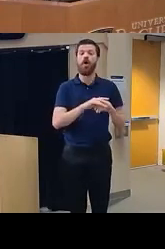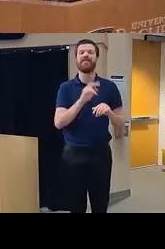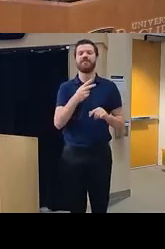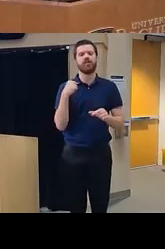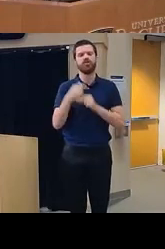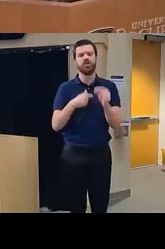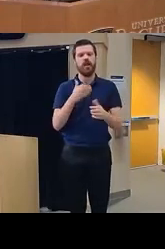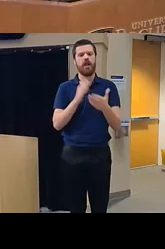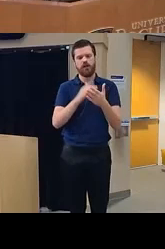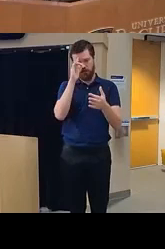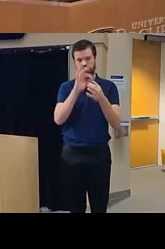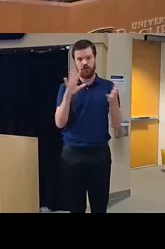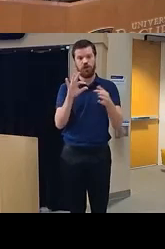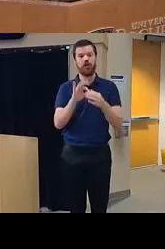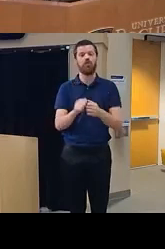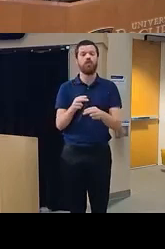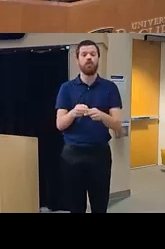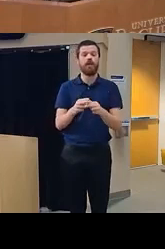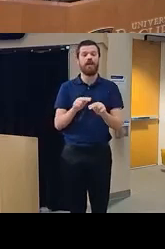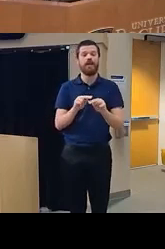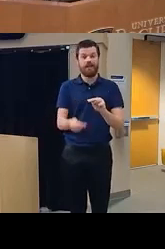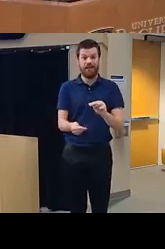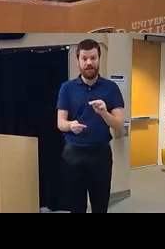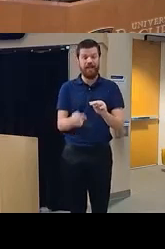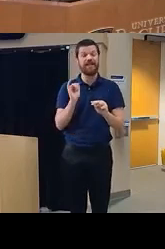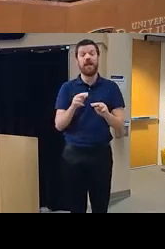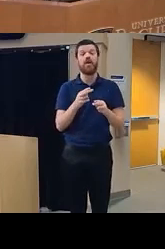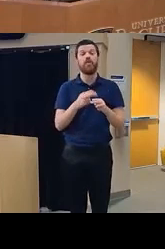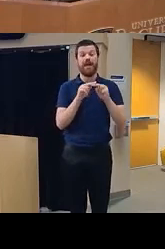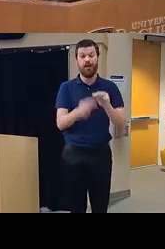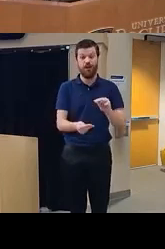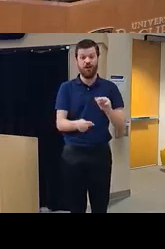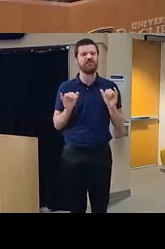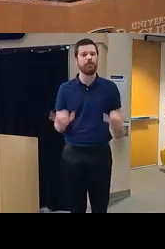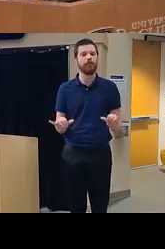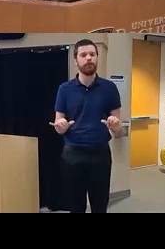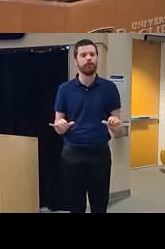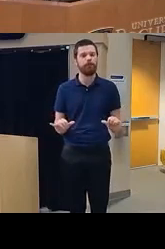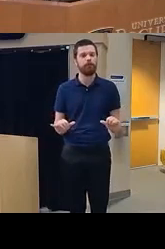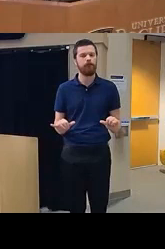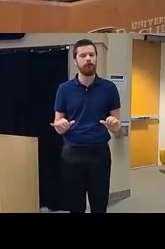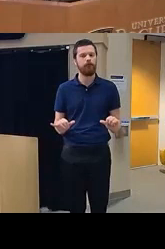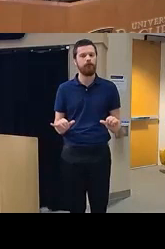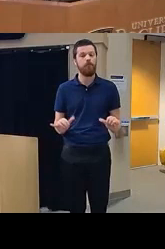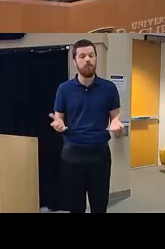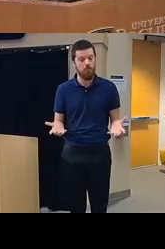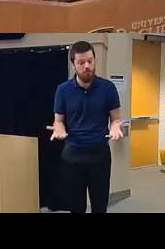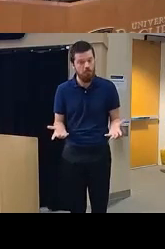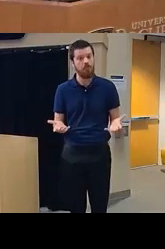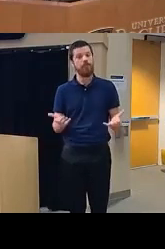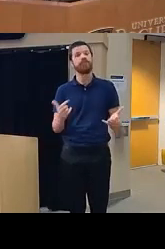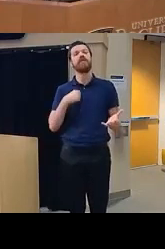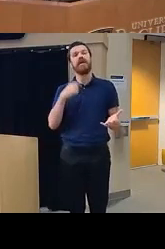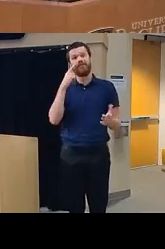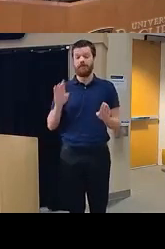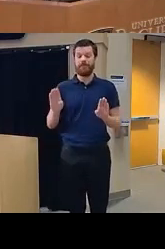generation antipsychotics with a lot of weight gain potential, that the weight loss was the same, for what it's worth. But so I do